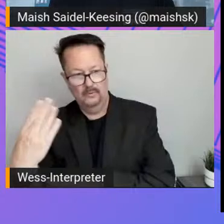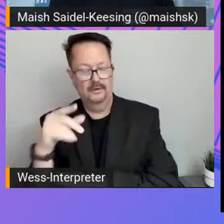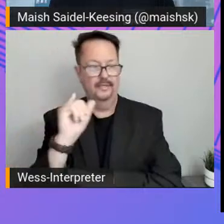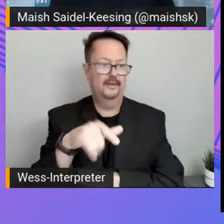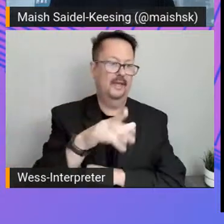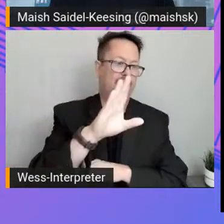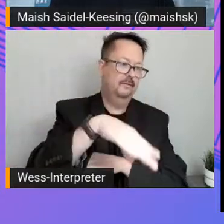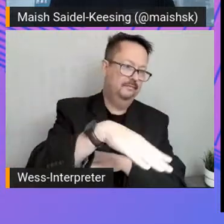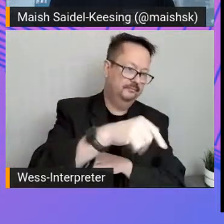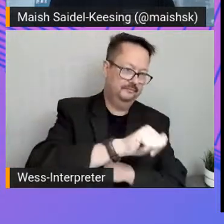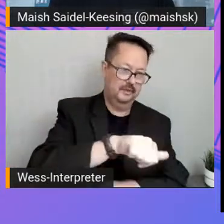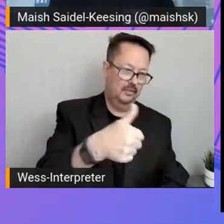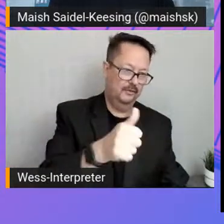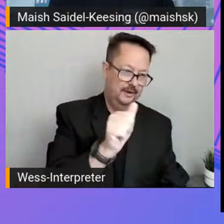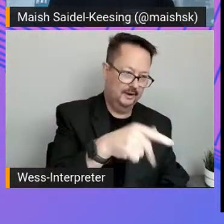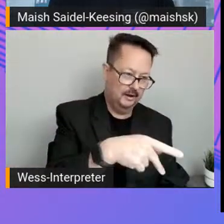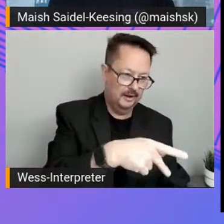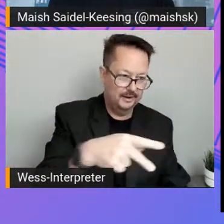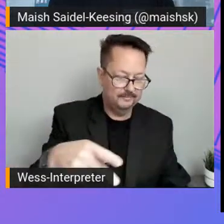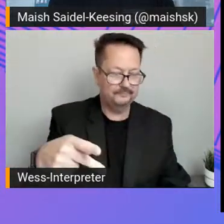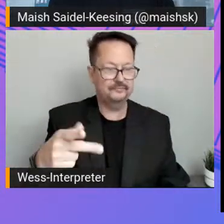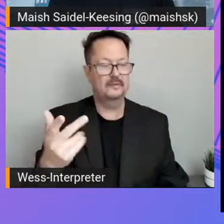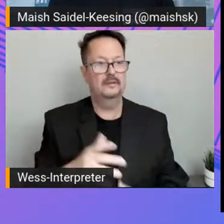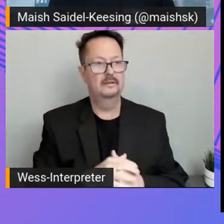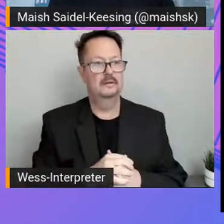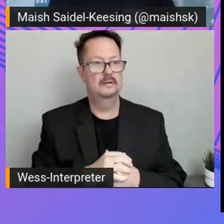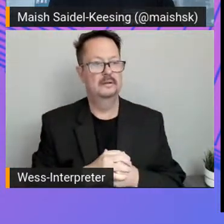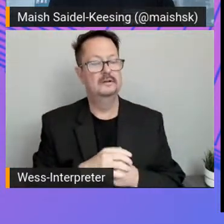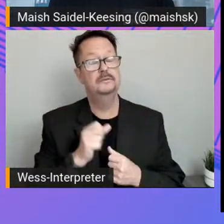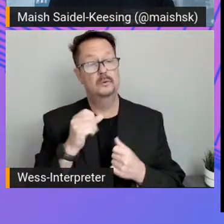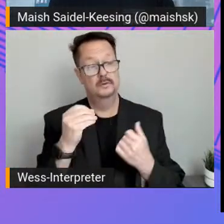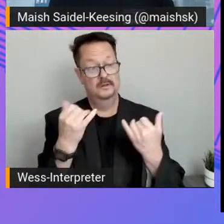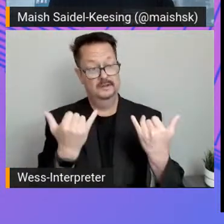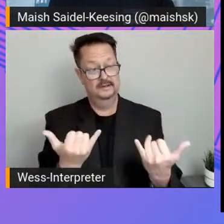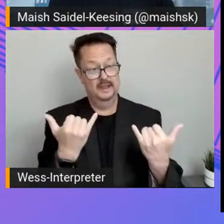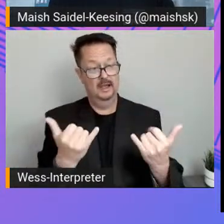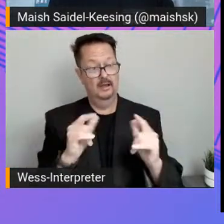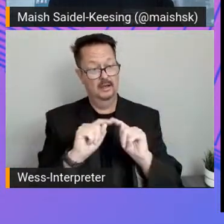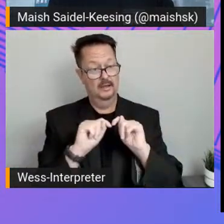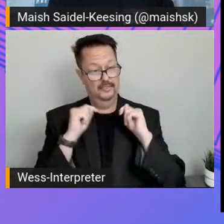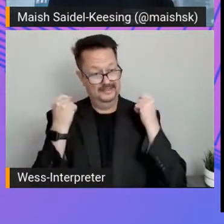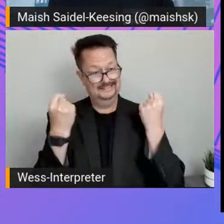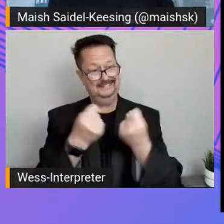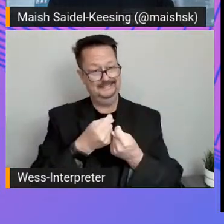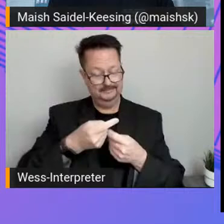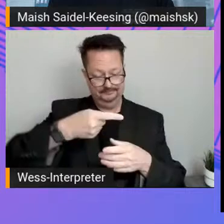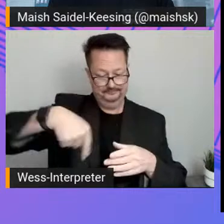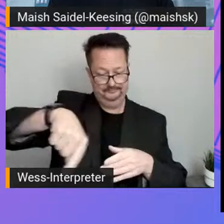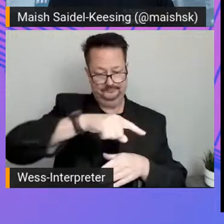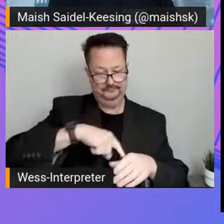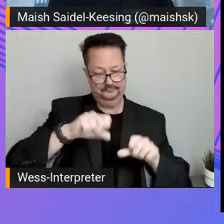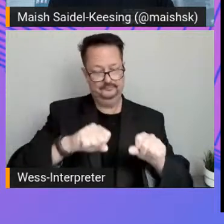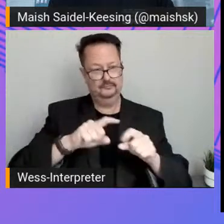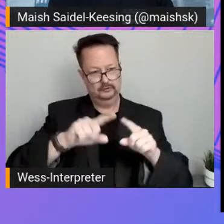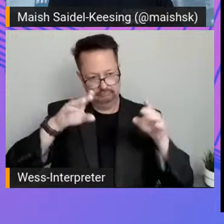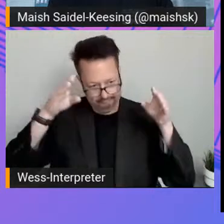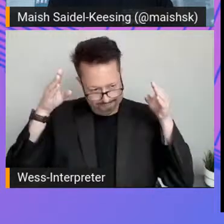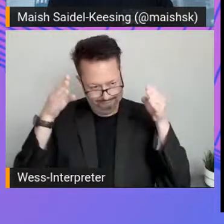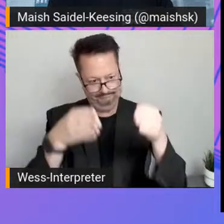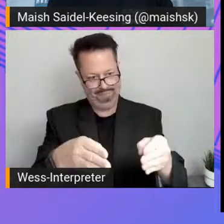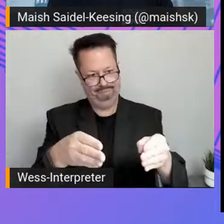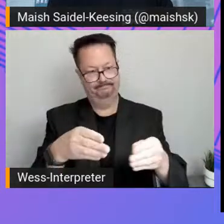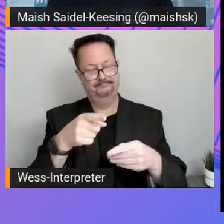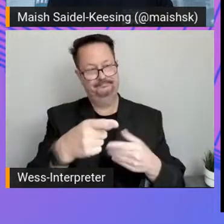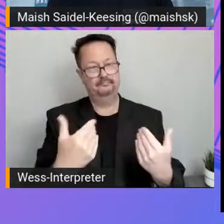the afternoon they're working on another team's app. So now the teams are able to just focus, and you've